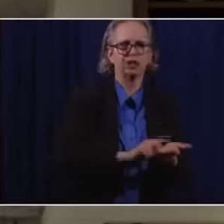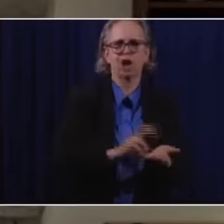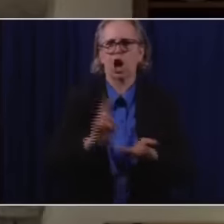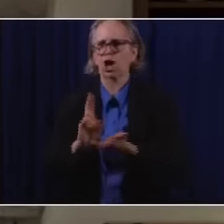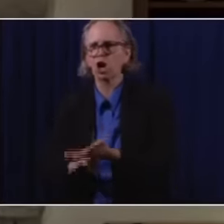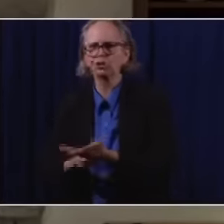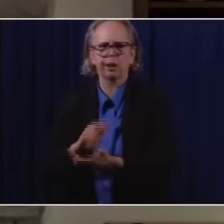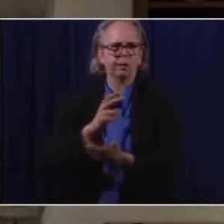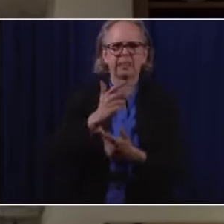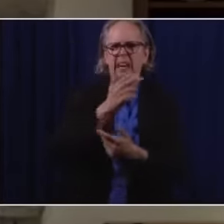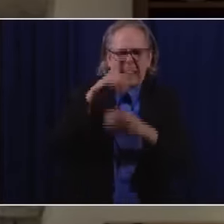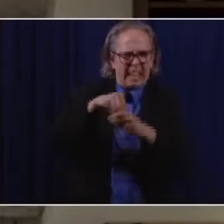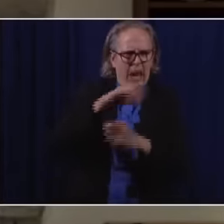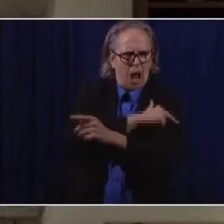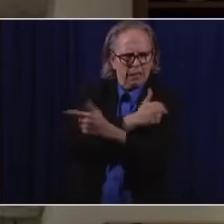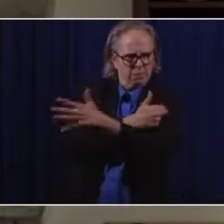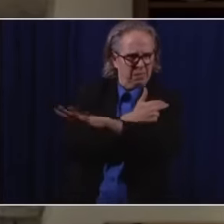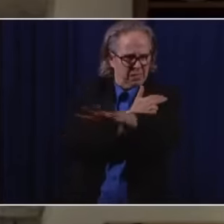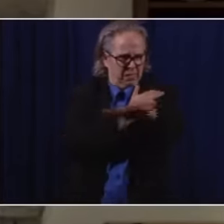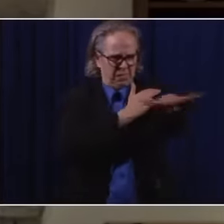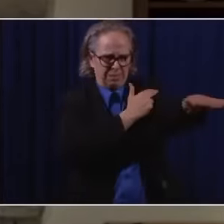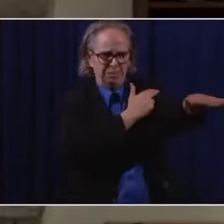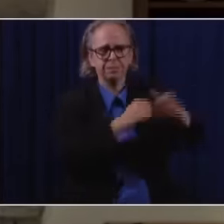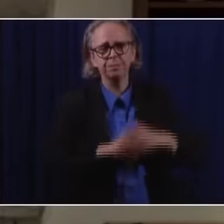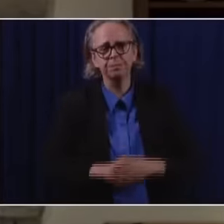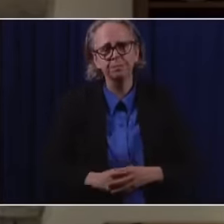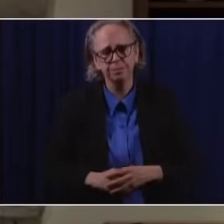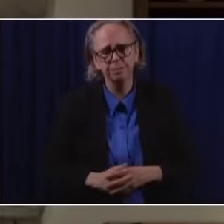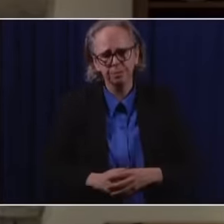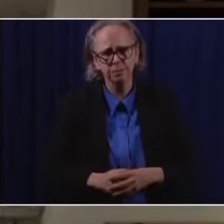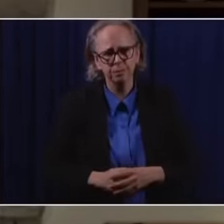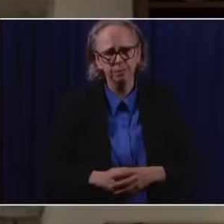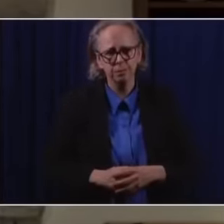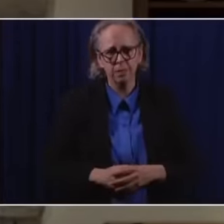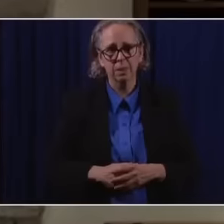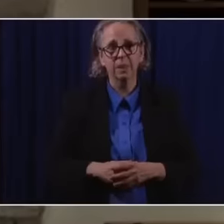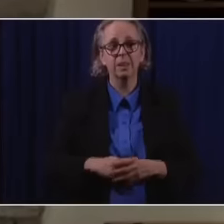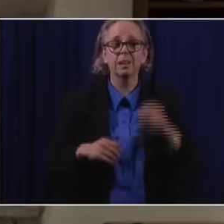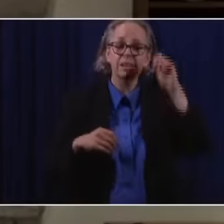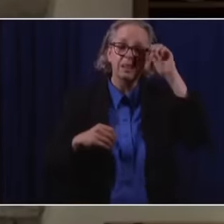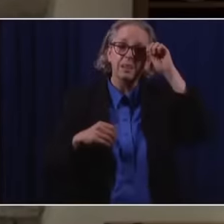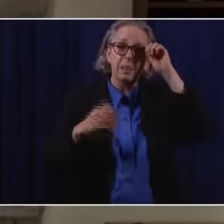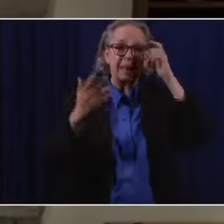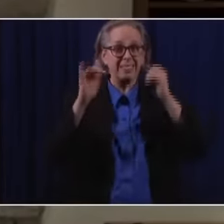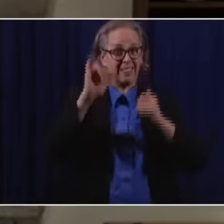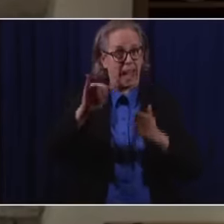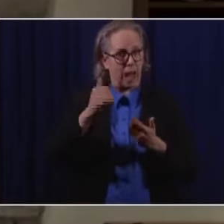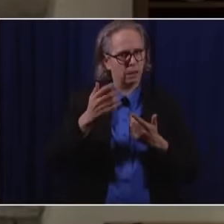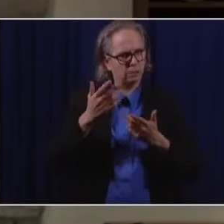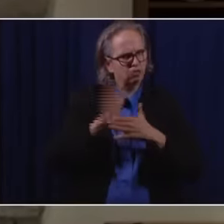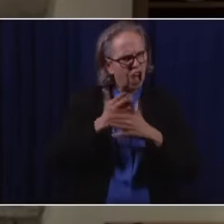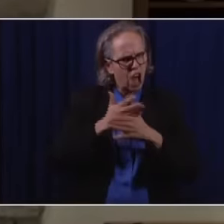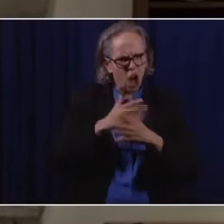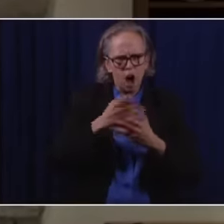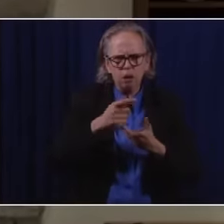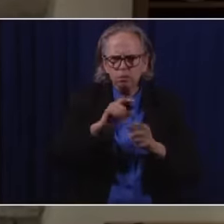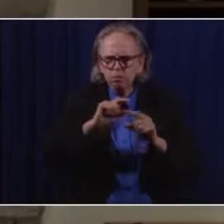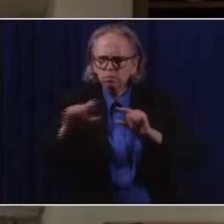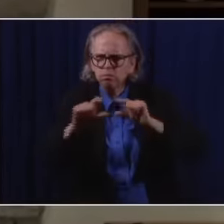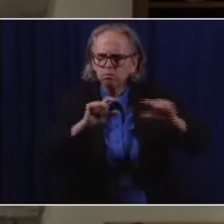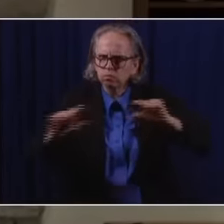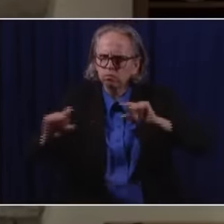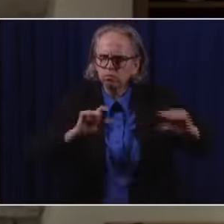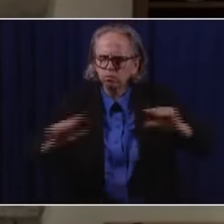like, will come to us so we can break it out into smaller parcels. So that's just a basic